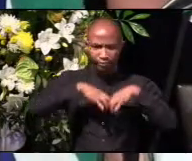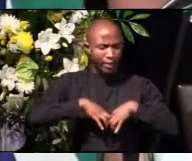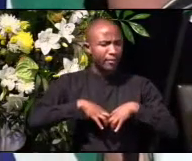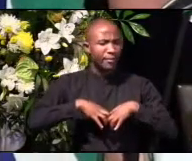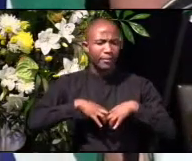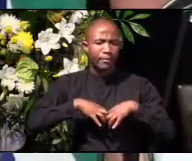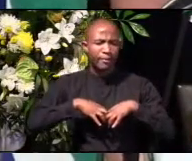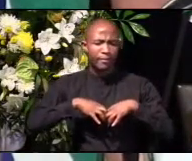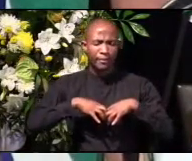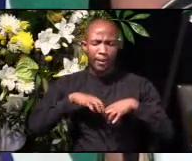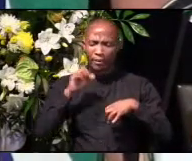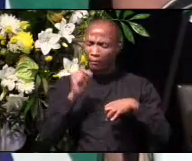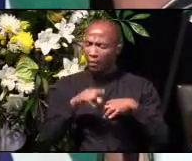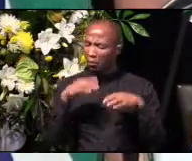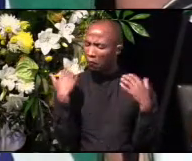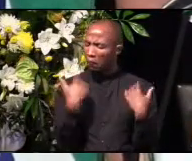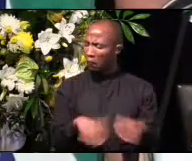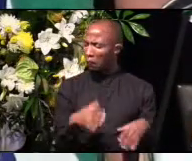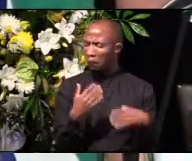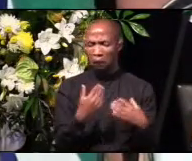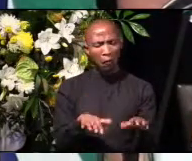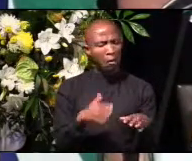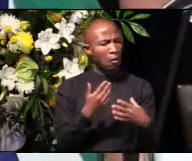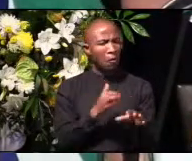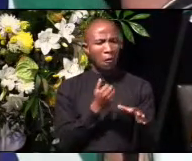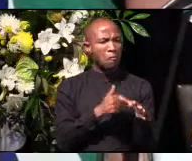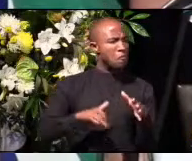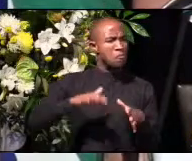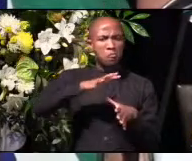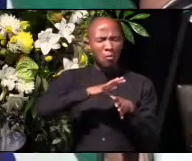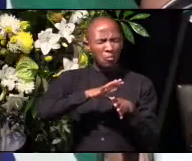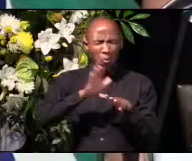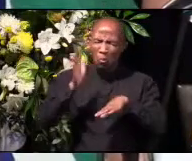has reached an automated self-propulsion